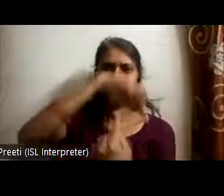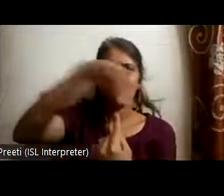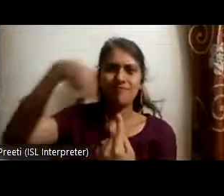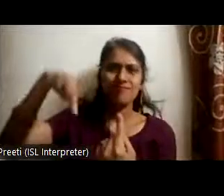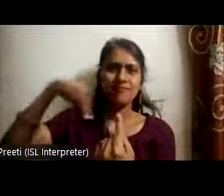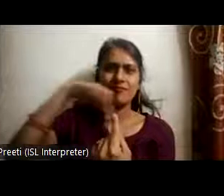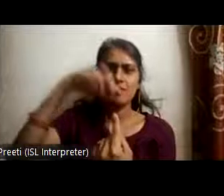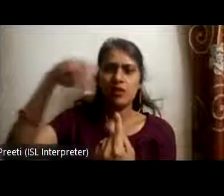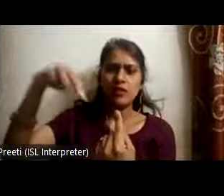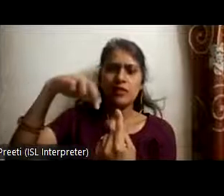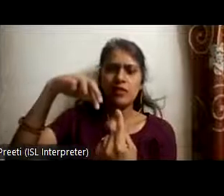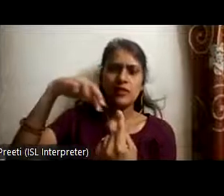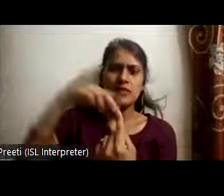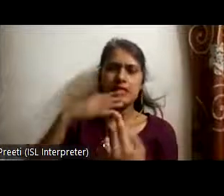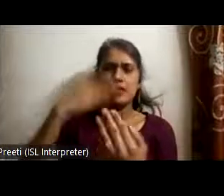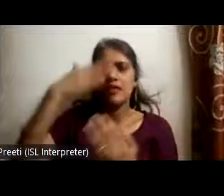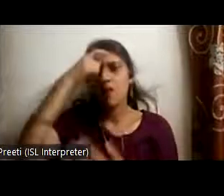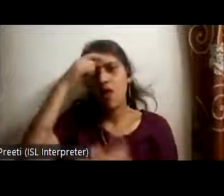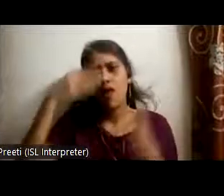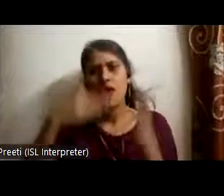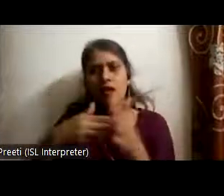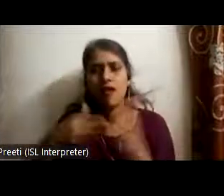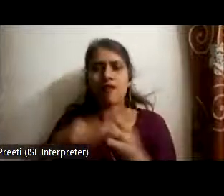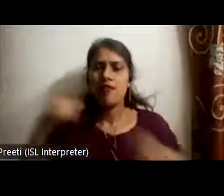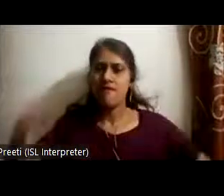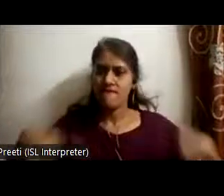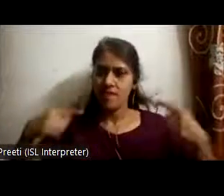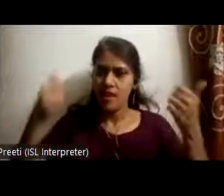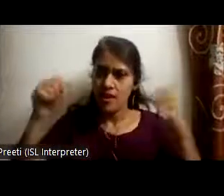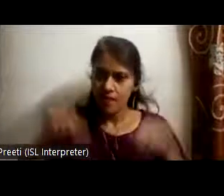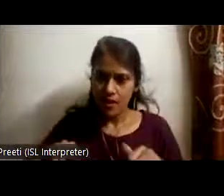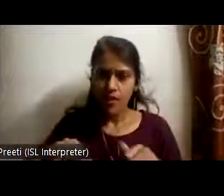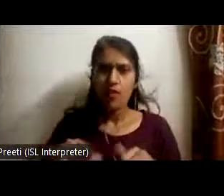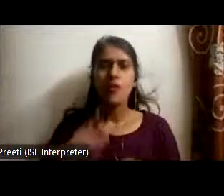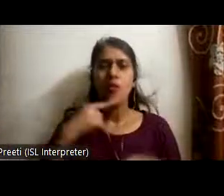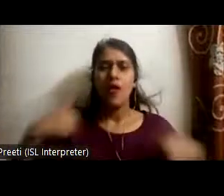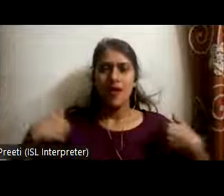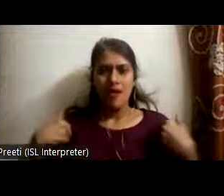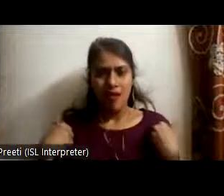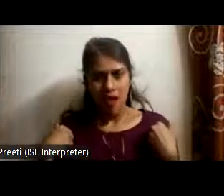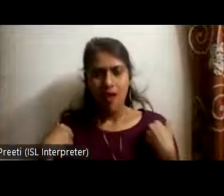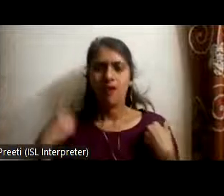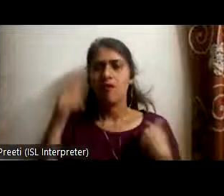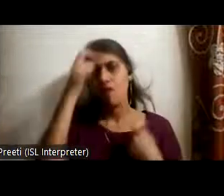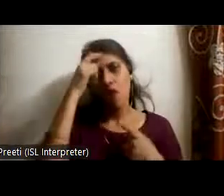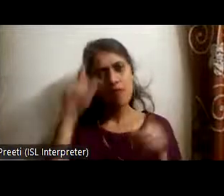turnstile, it becomes difficult not only for a wheelchair user, but also somebody who is using a crutch or a rollator.